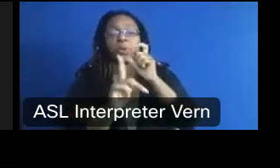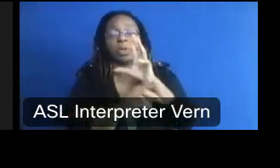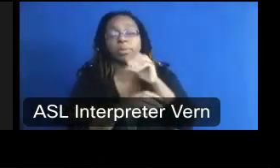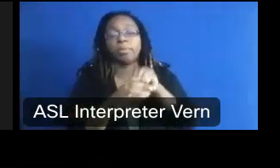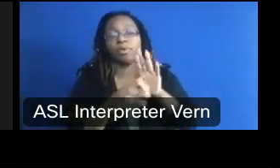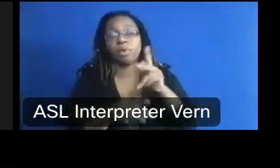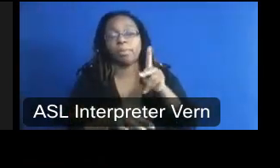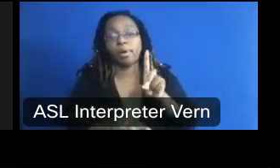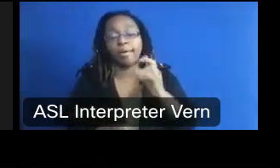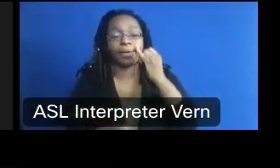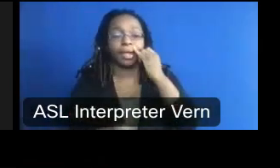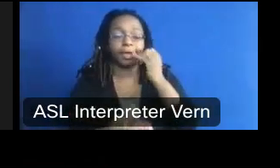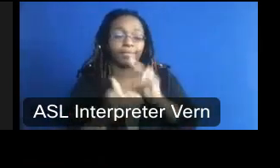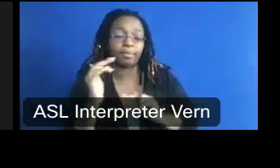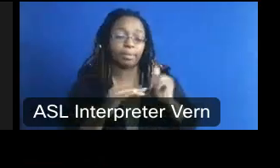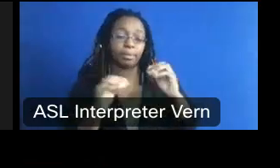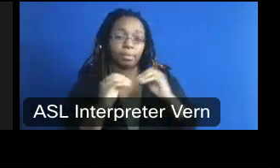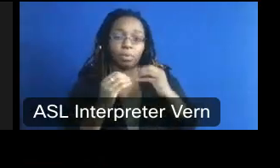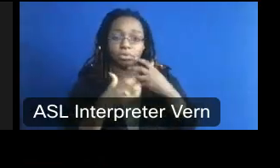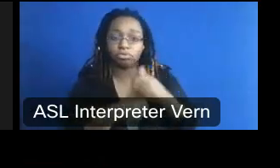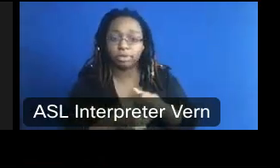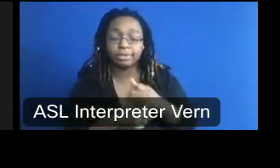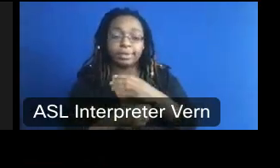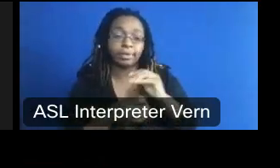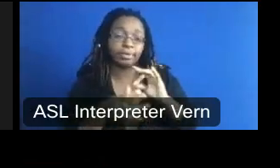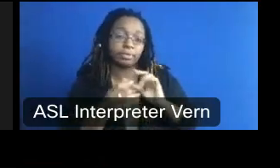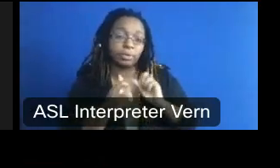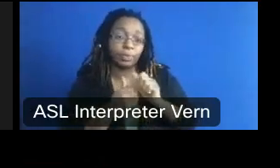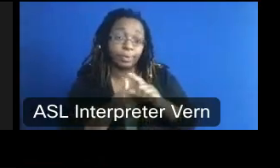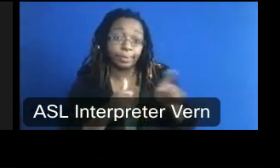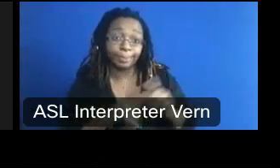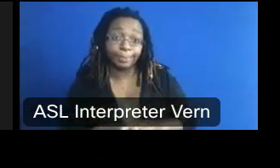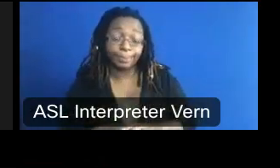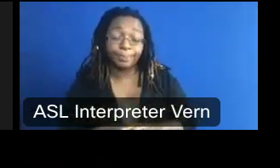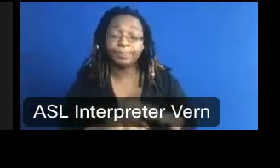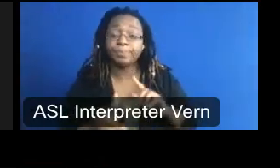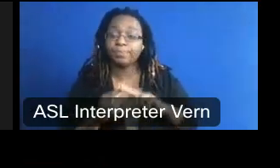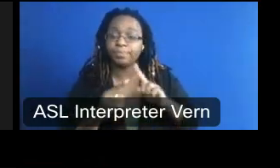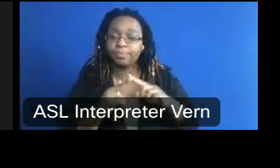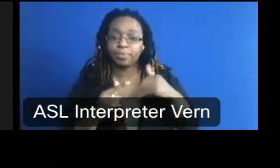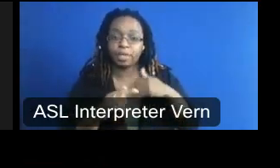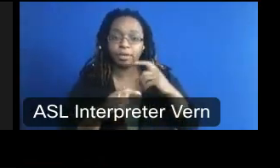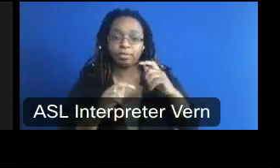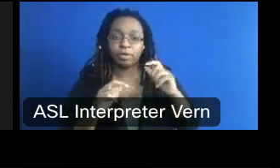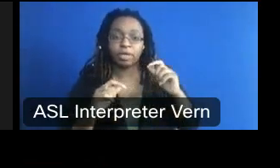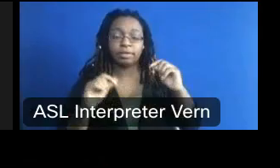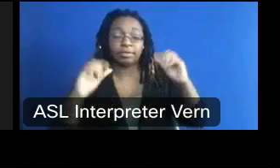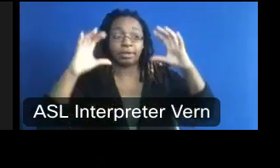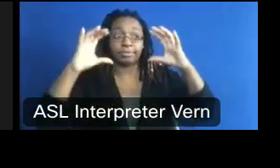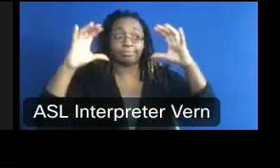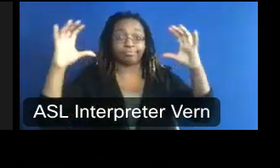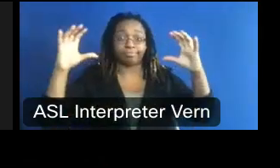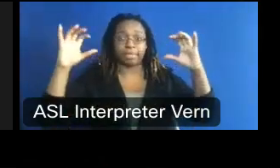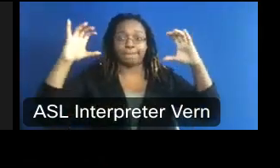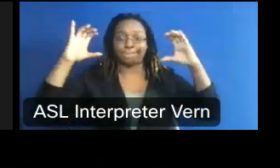trust or relationship with them. And then you have the large circles on the outer edge for larger